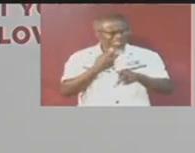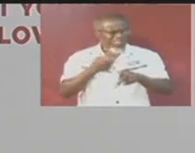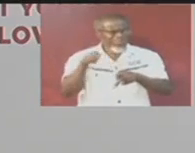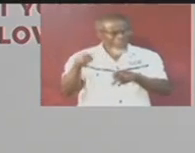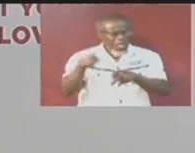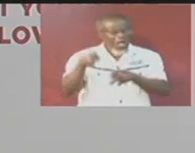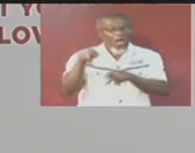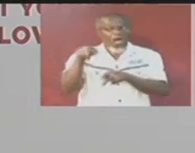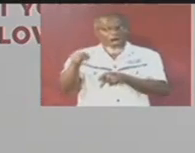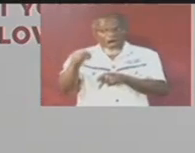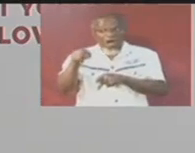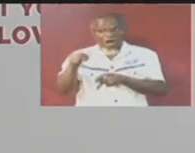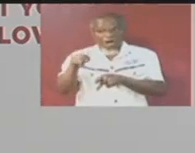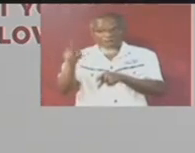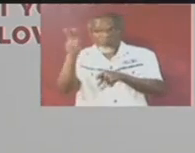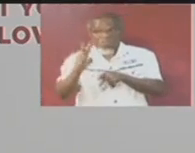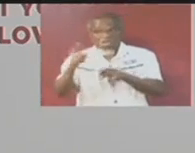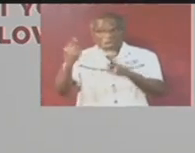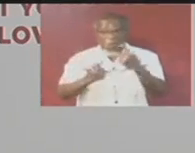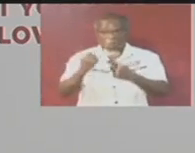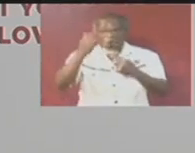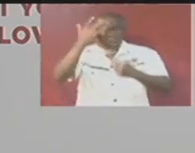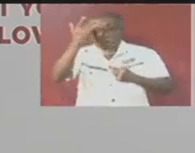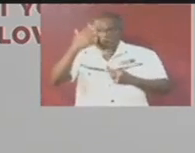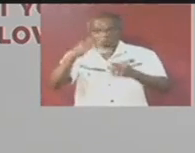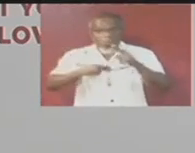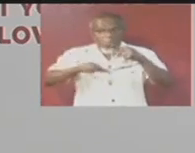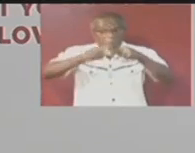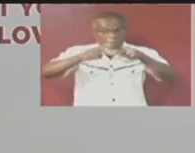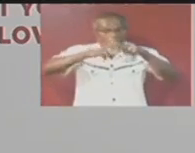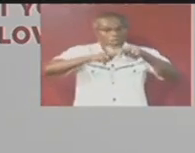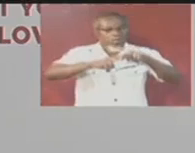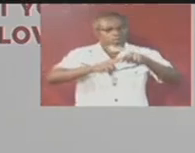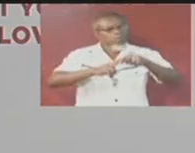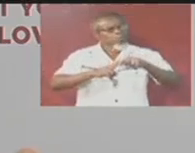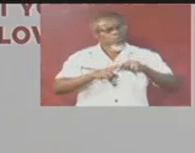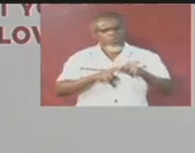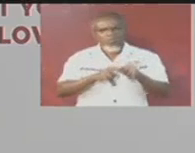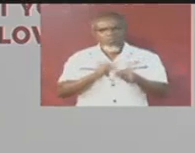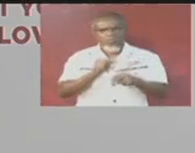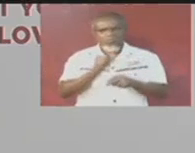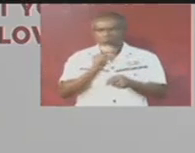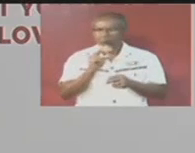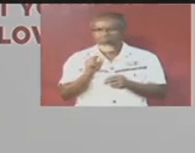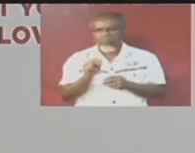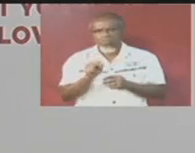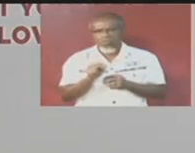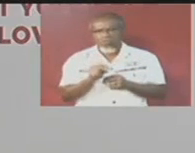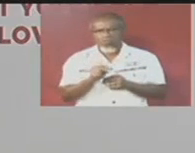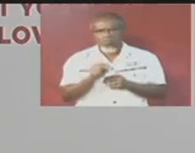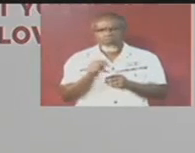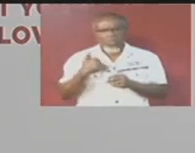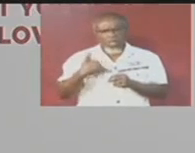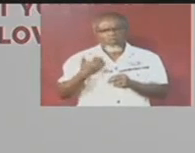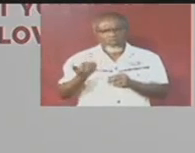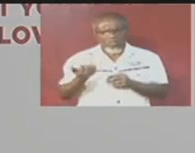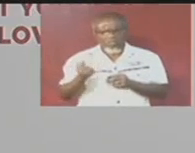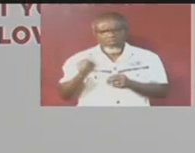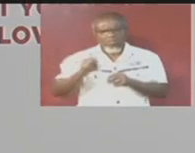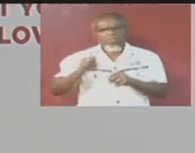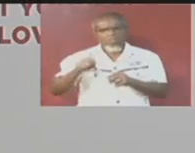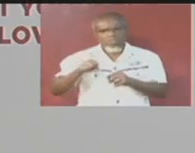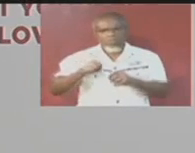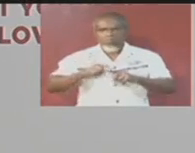it is largely focused on Venezuela, not too far from here, and the illegal migration in that regard. We are not